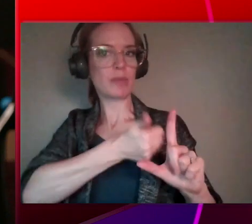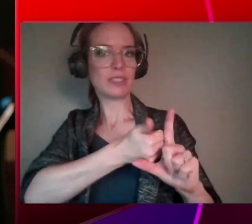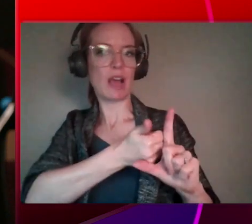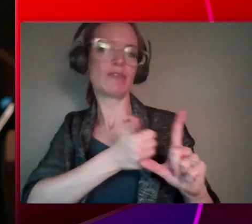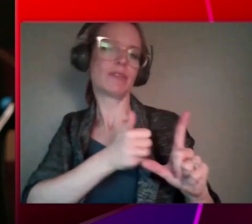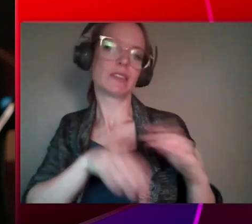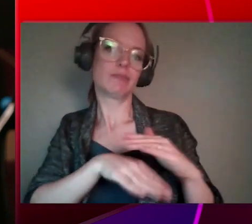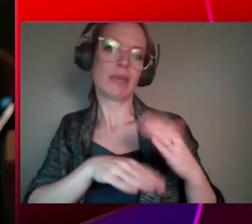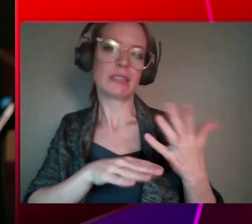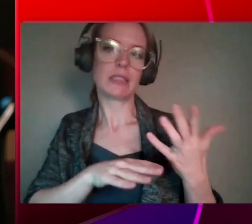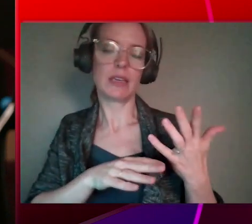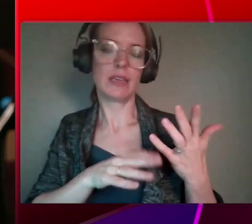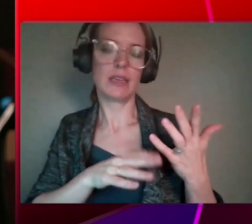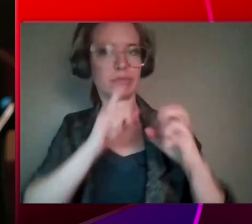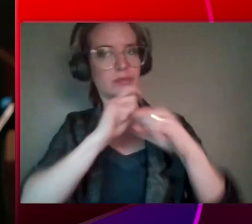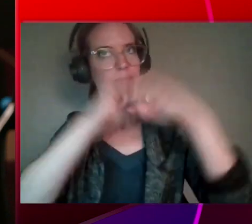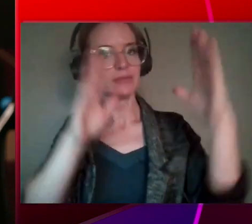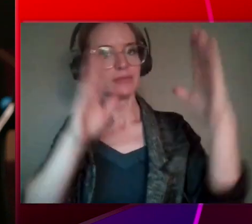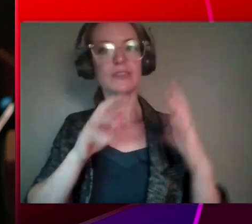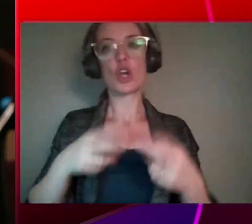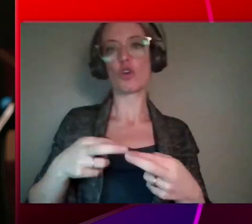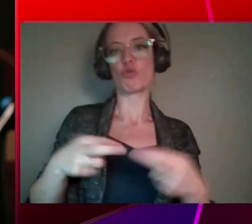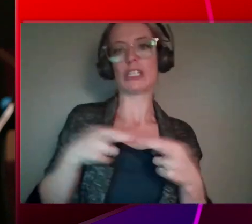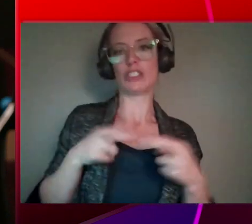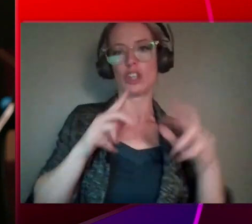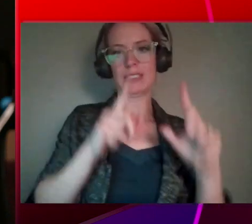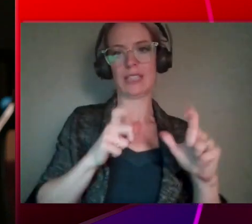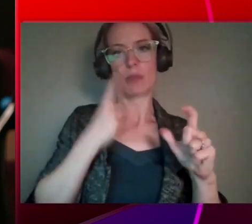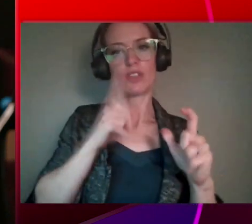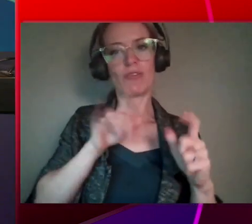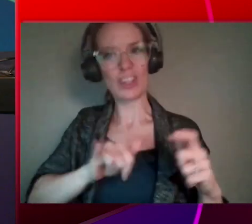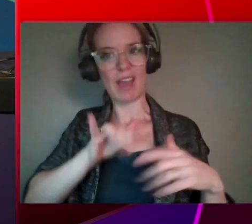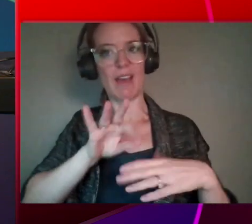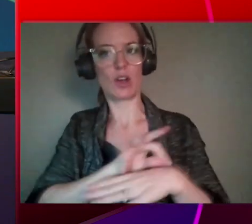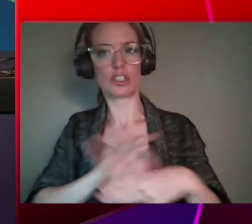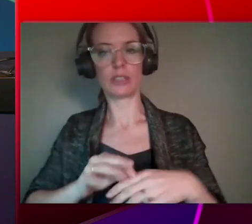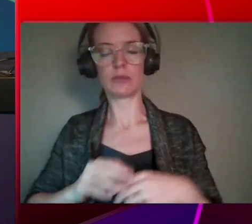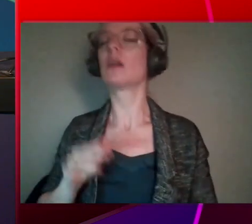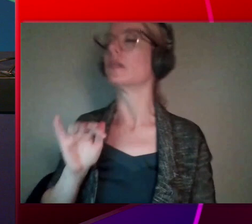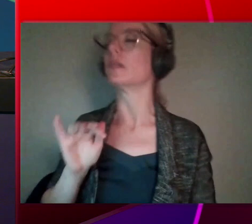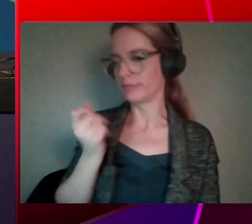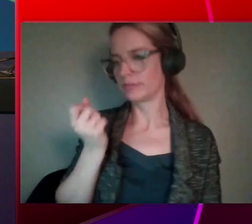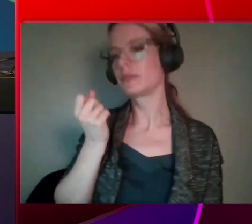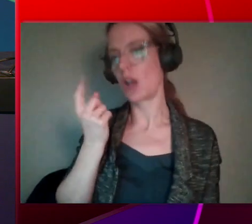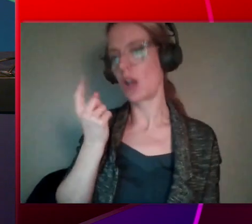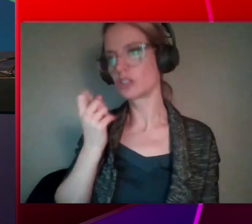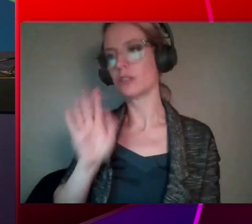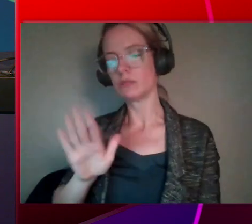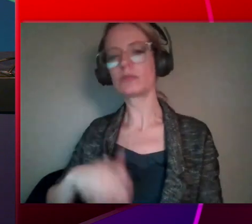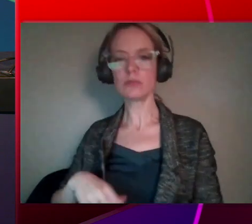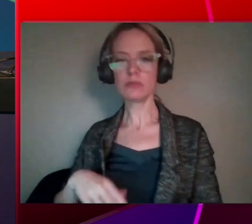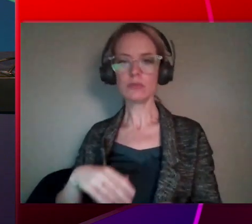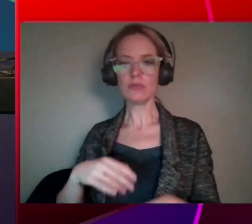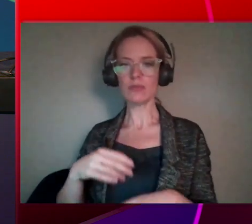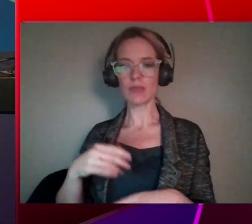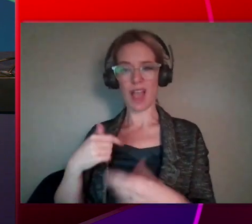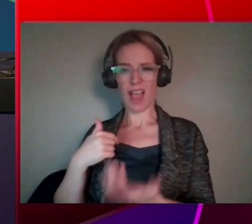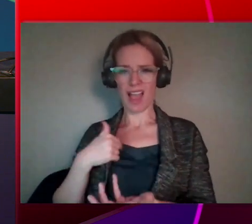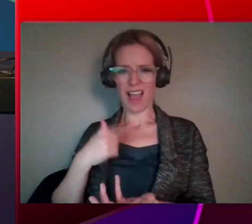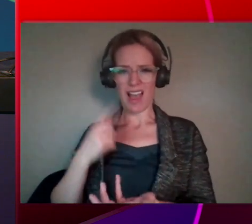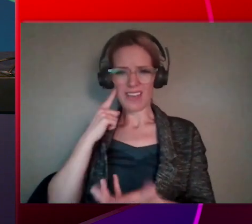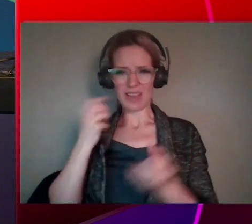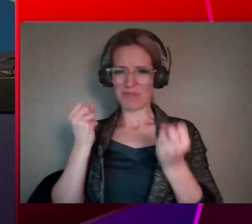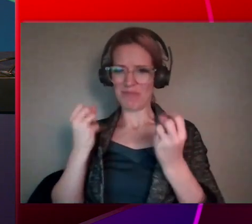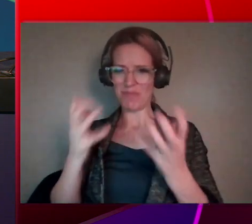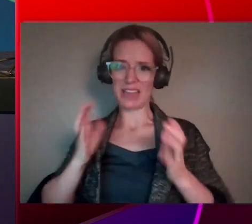just regional snapshots of the function. Well, I bet you there's a ton of customers that are really happy about this, because whenever you